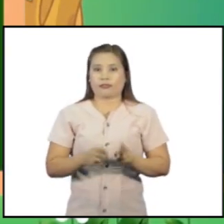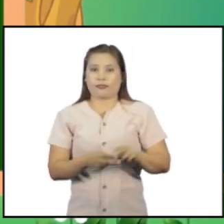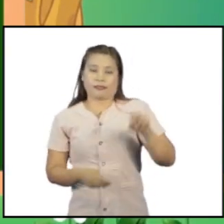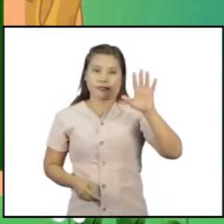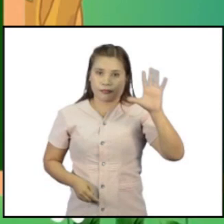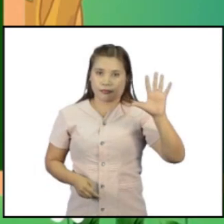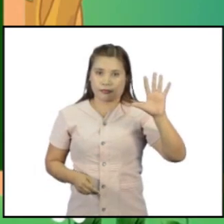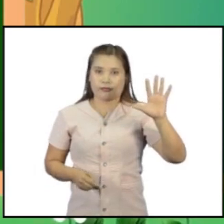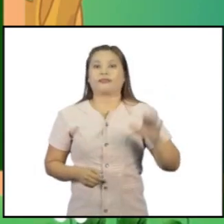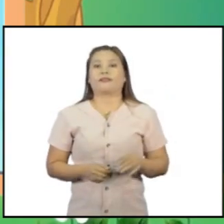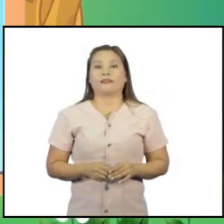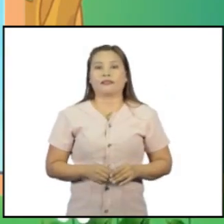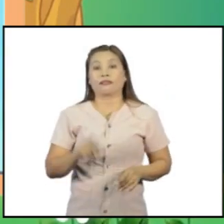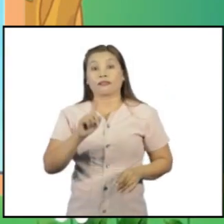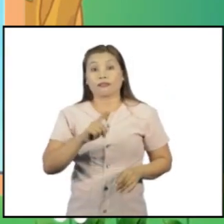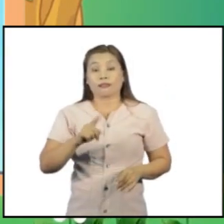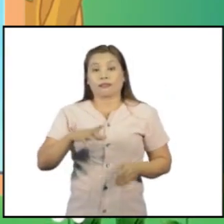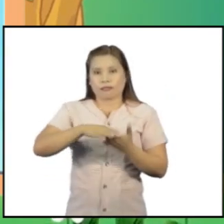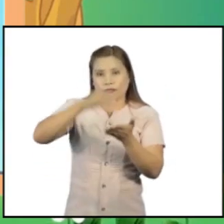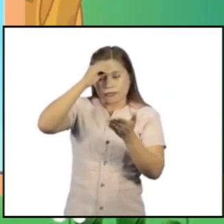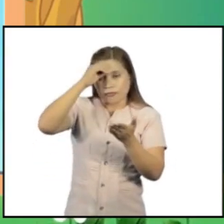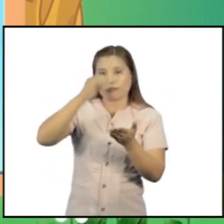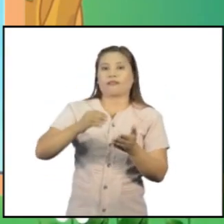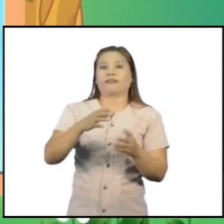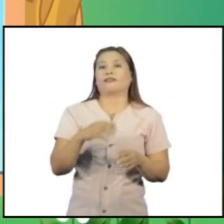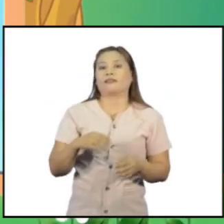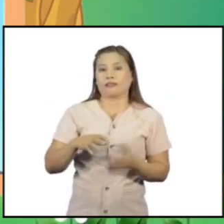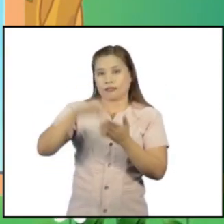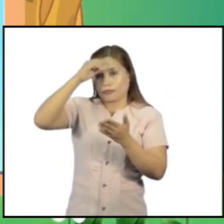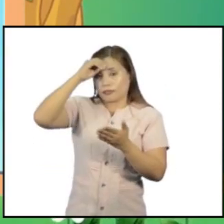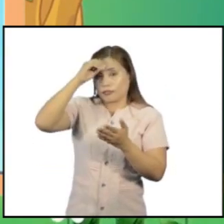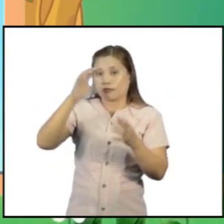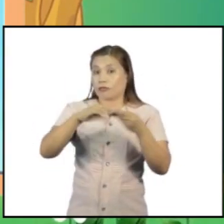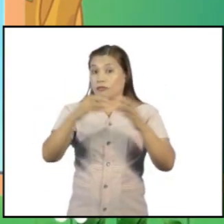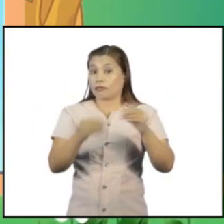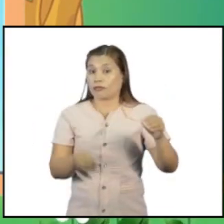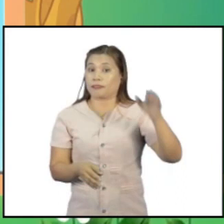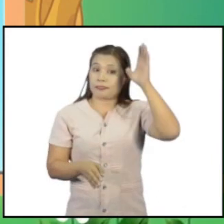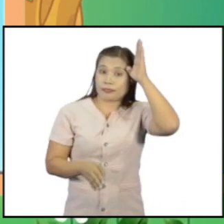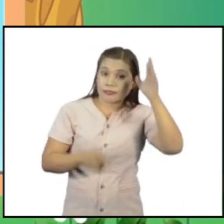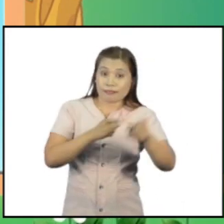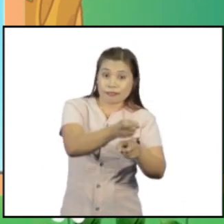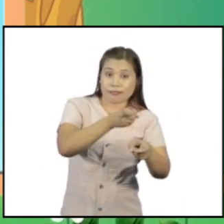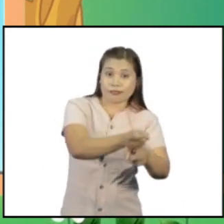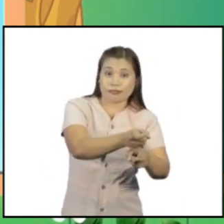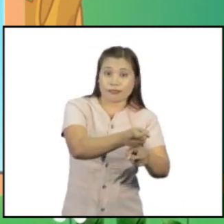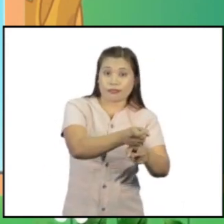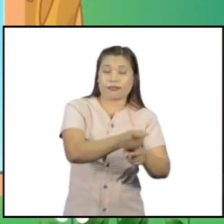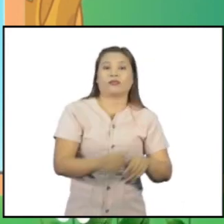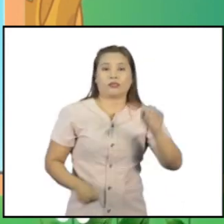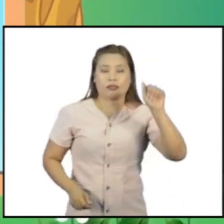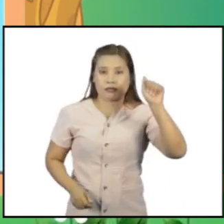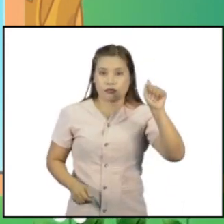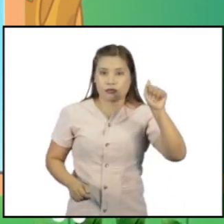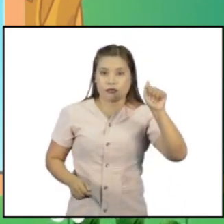Number 5. What lesson can we get from the story Benny the Bully?